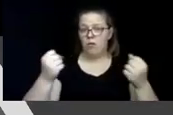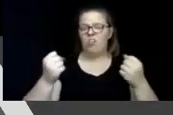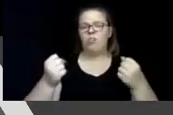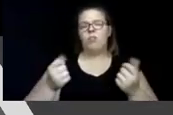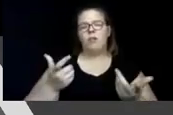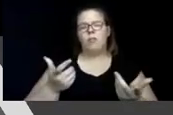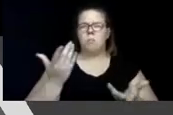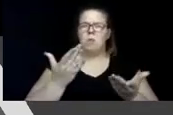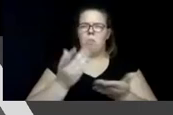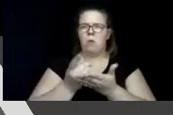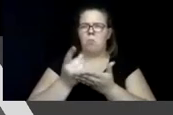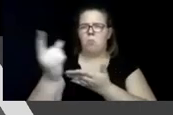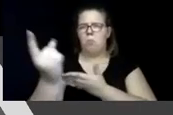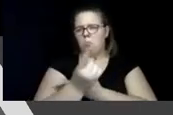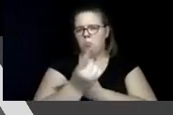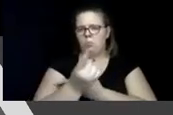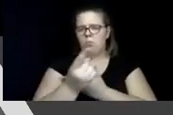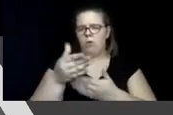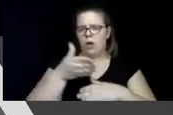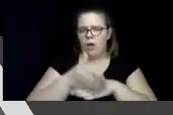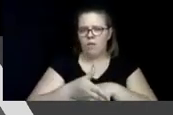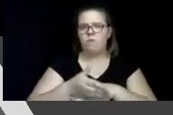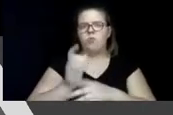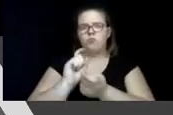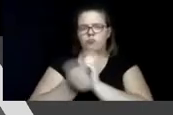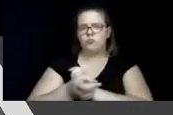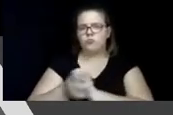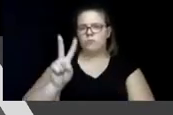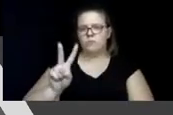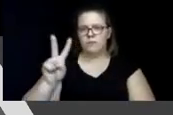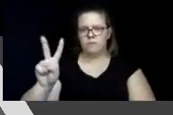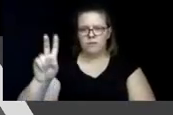maybe a week or so after that into the VVC, the virtual video